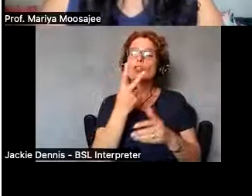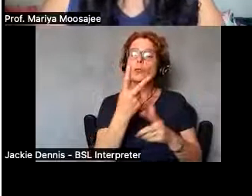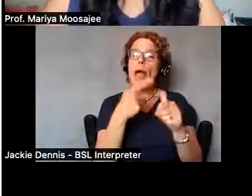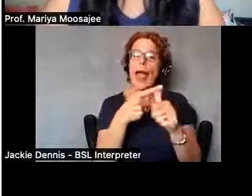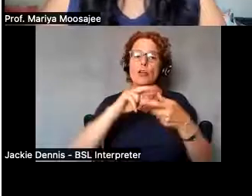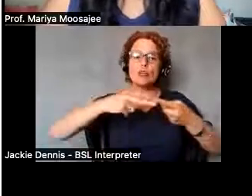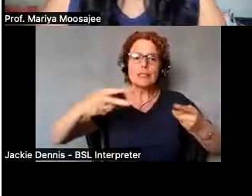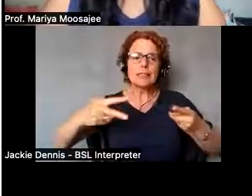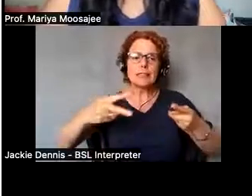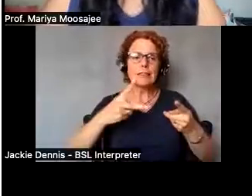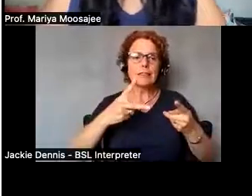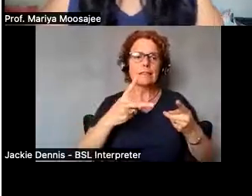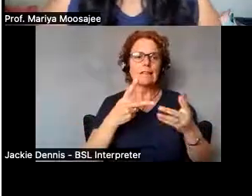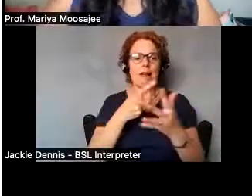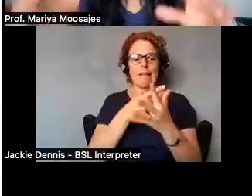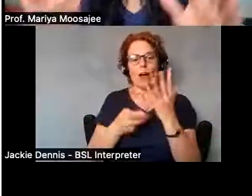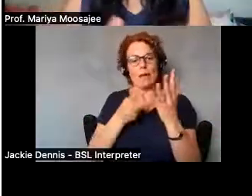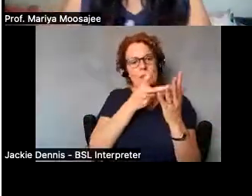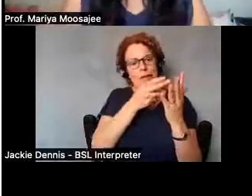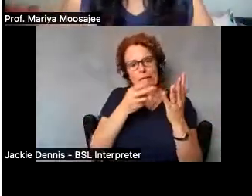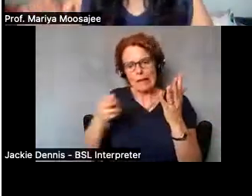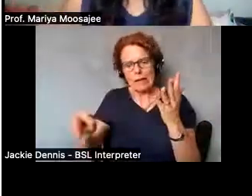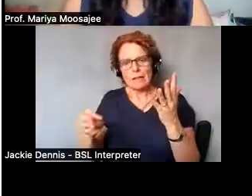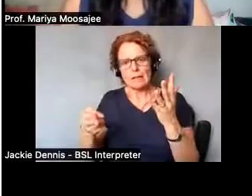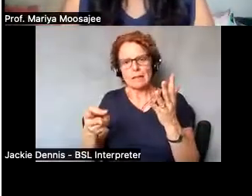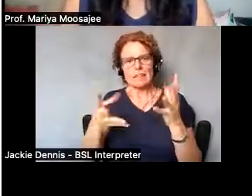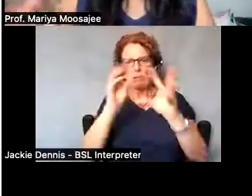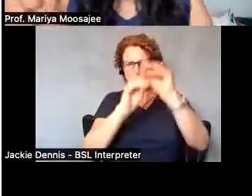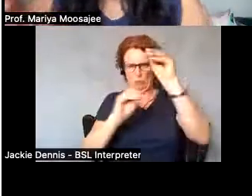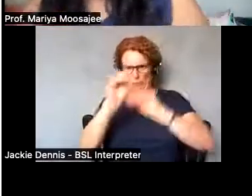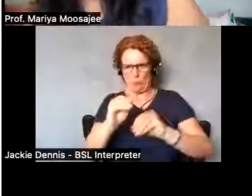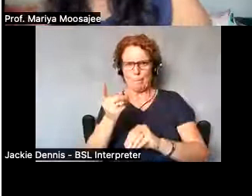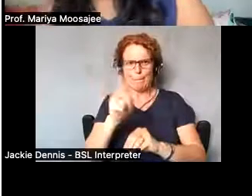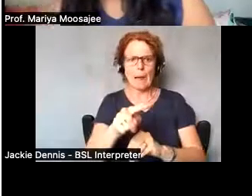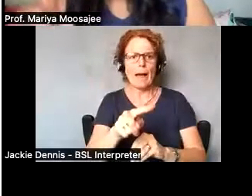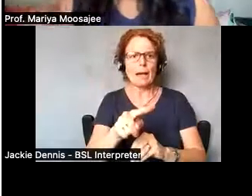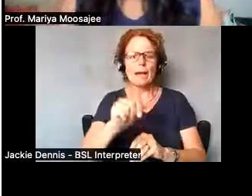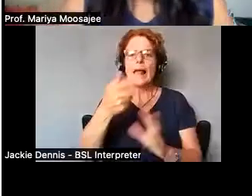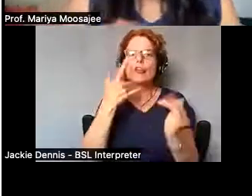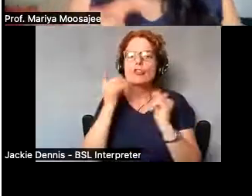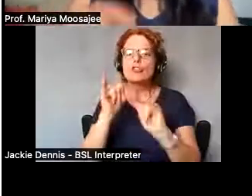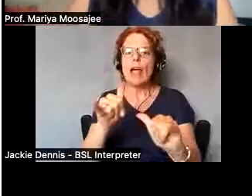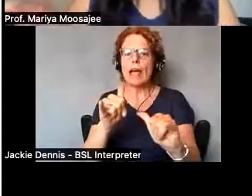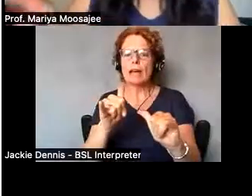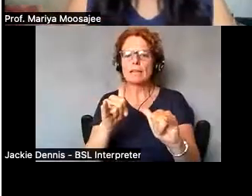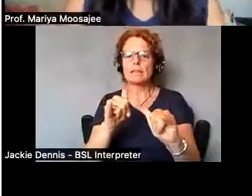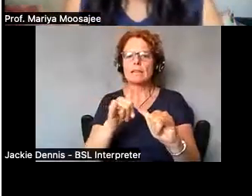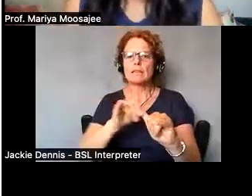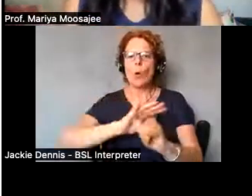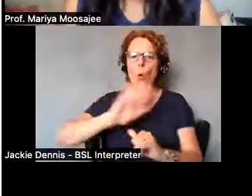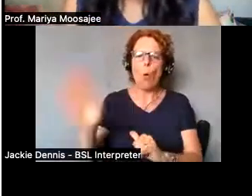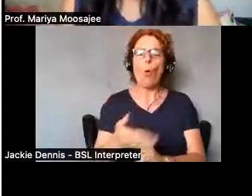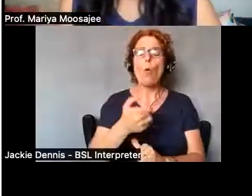cut it into 5 pieces and piece it together like a jigsaw. And then we checked the whole of the